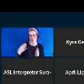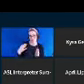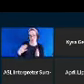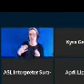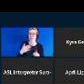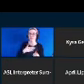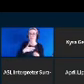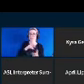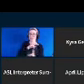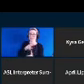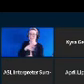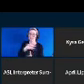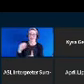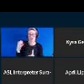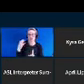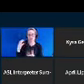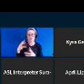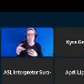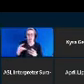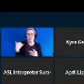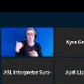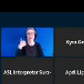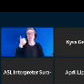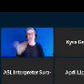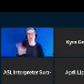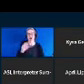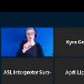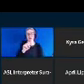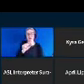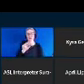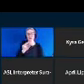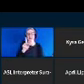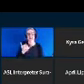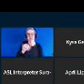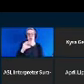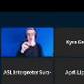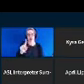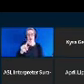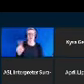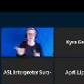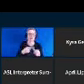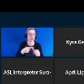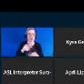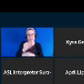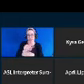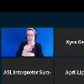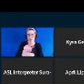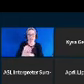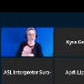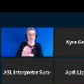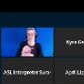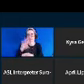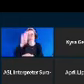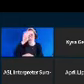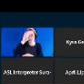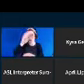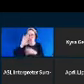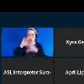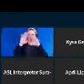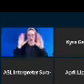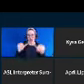and the chief mentioned this earlier, I was at Sandy Hook the first night in the firehouse and experienced that chaos